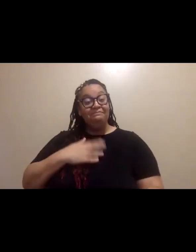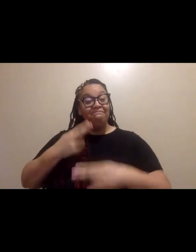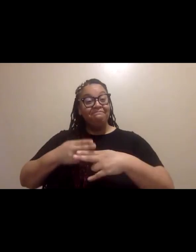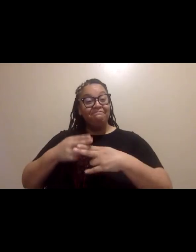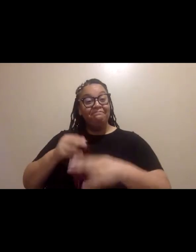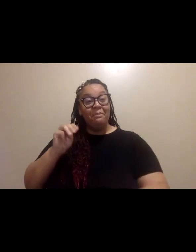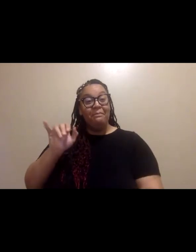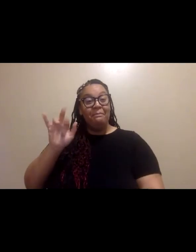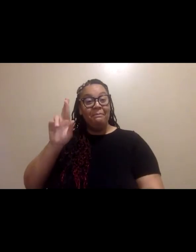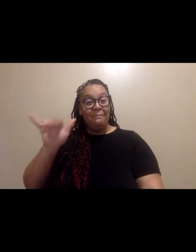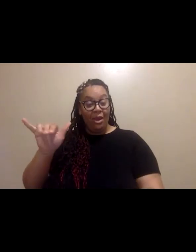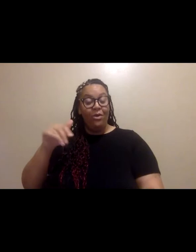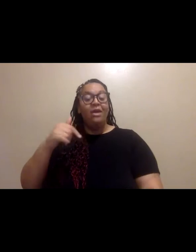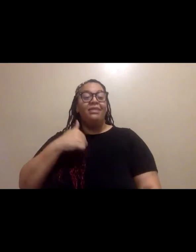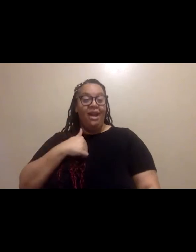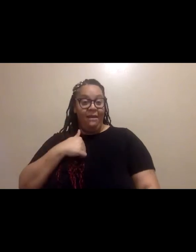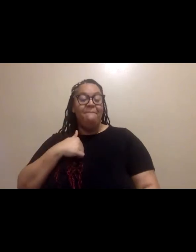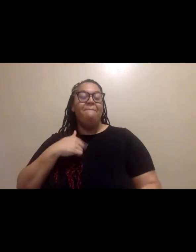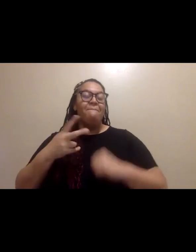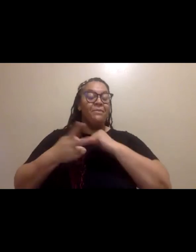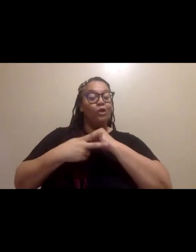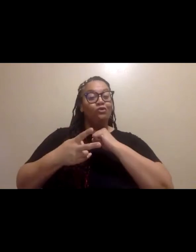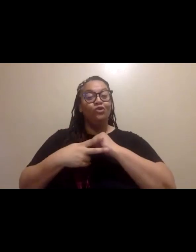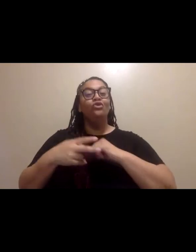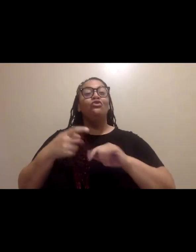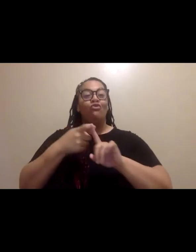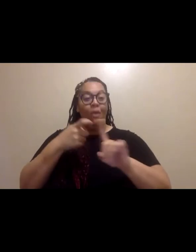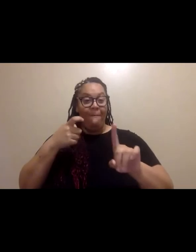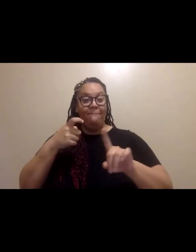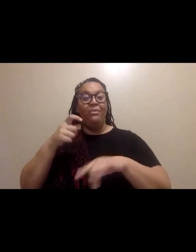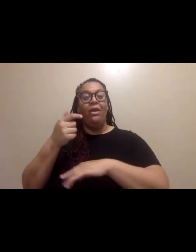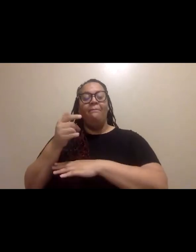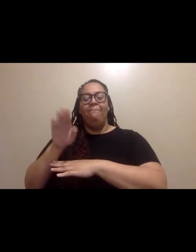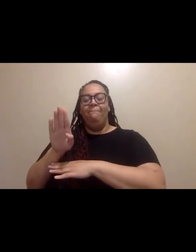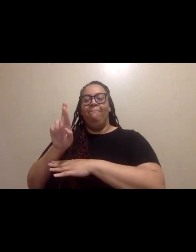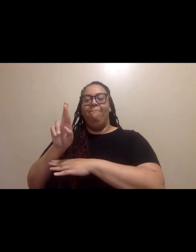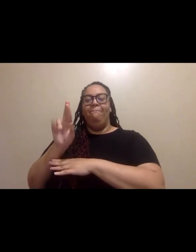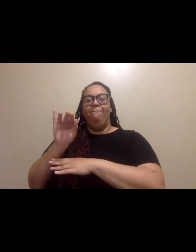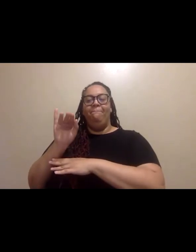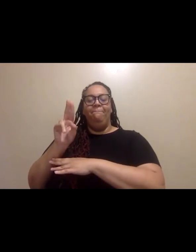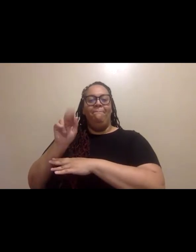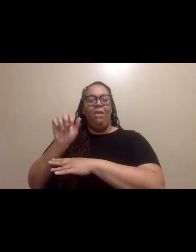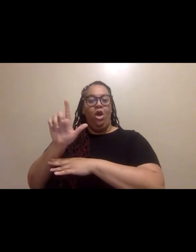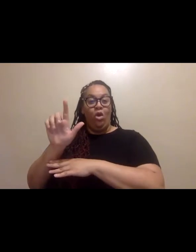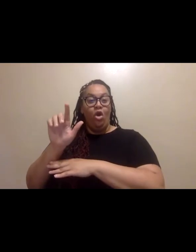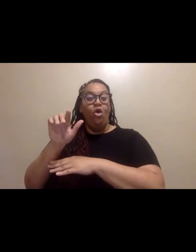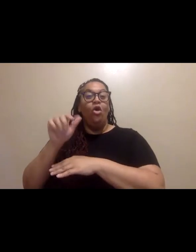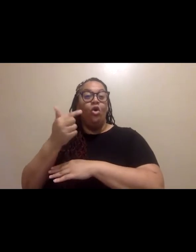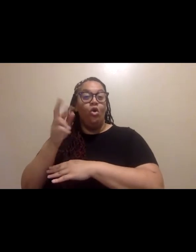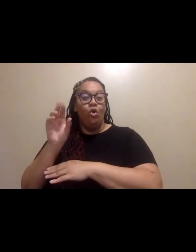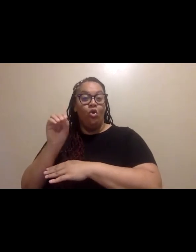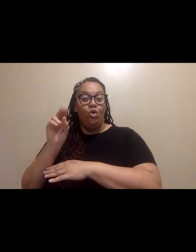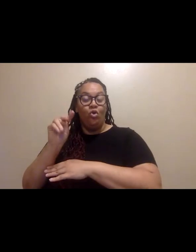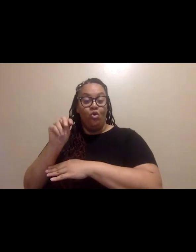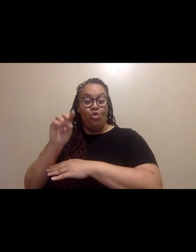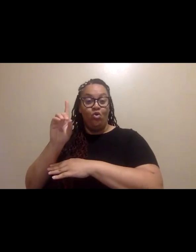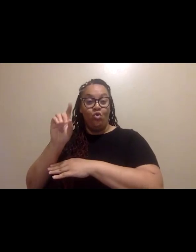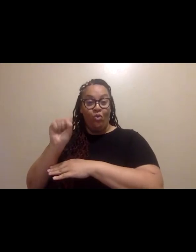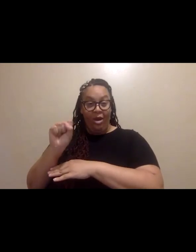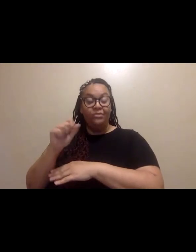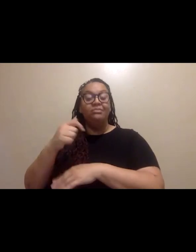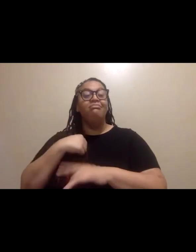Forest Conservation Burial Ground, and I am coming to you tonight from Ashland here in southern Oregon,